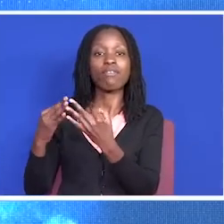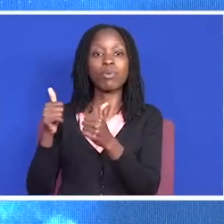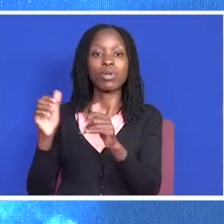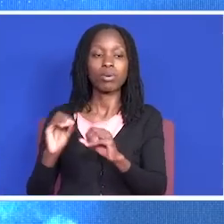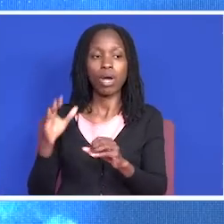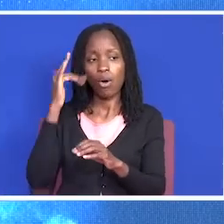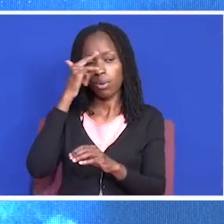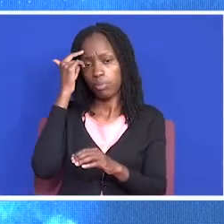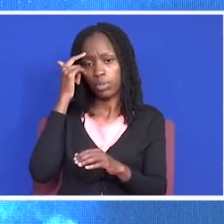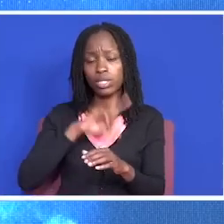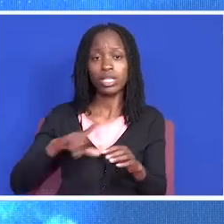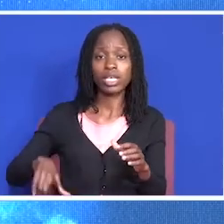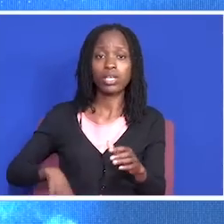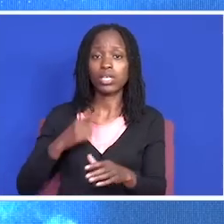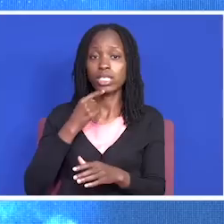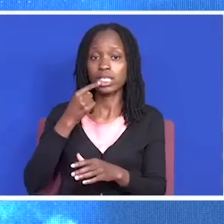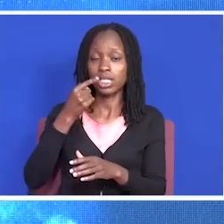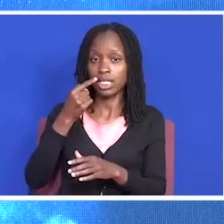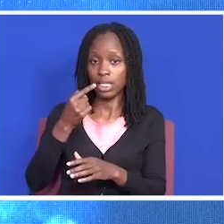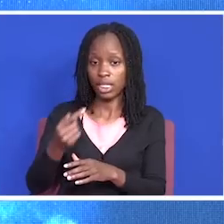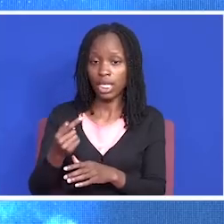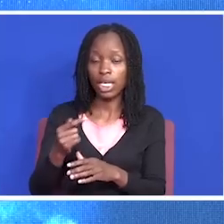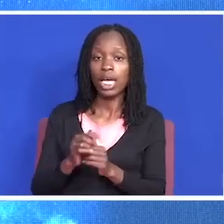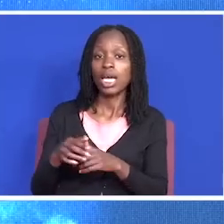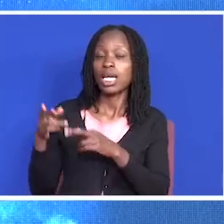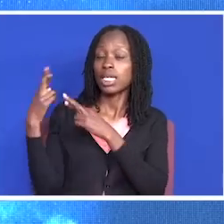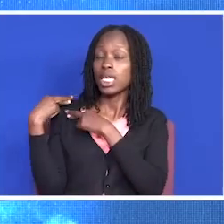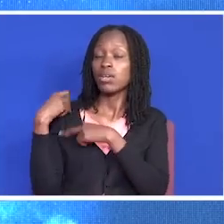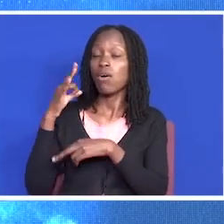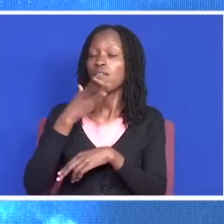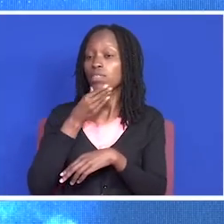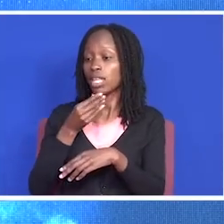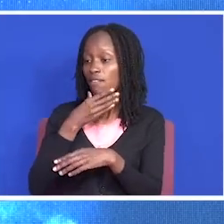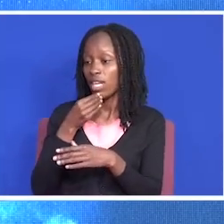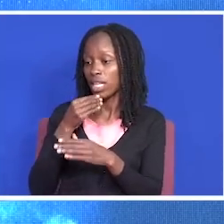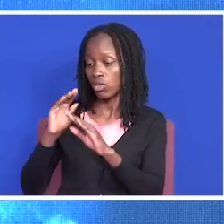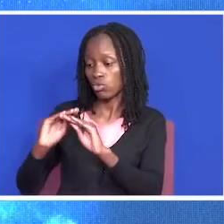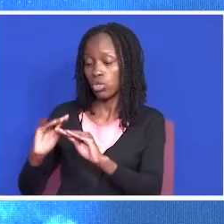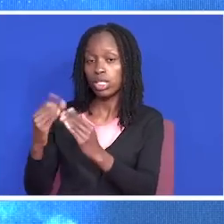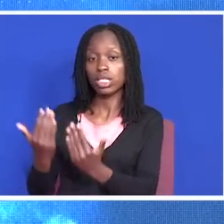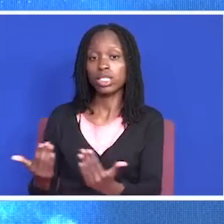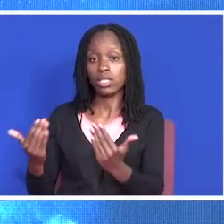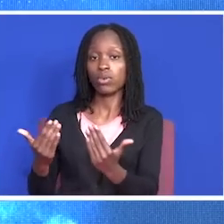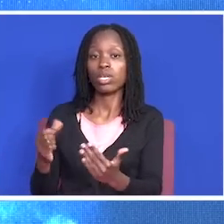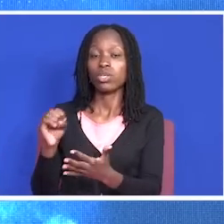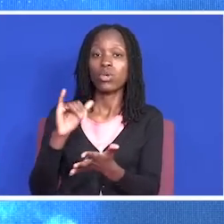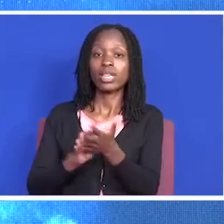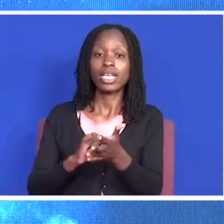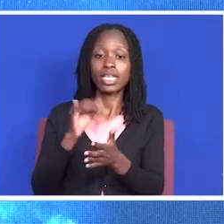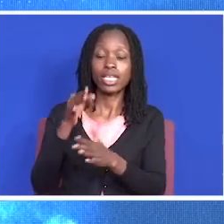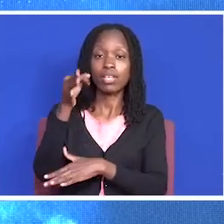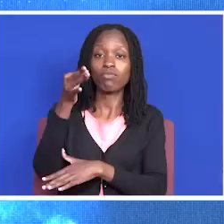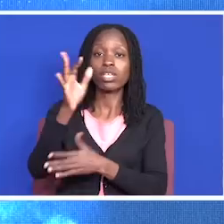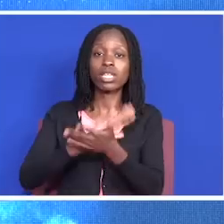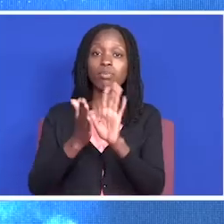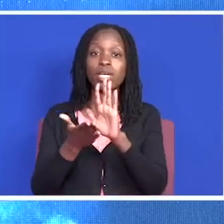is saying it's the responsibility of the father to bring up his children such that they will be responsible